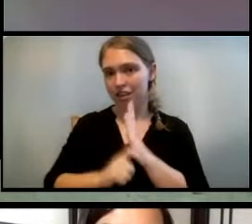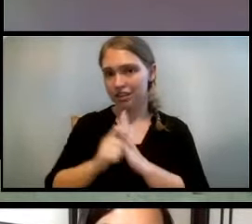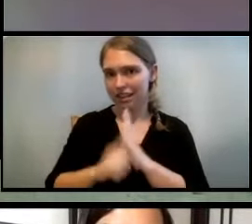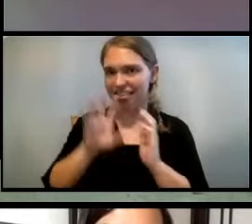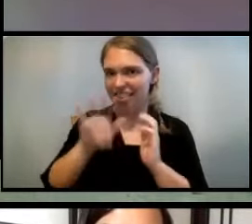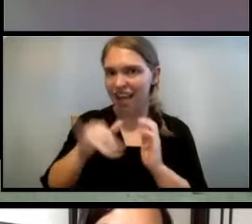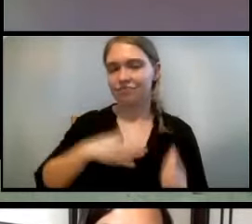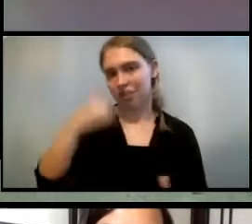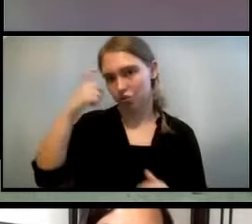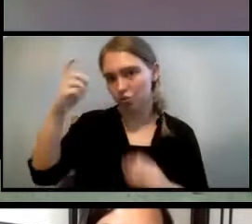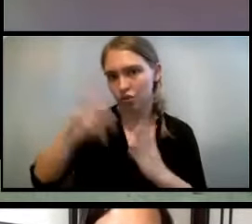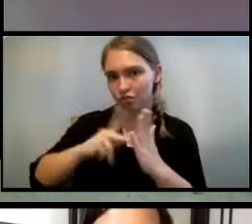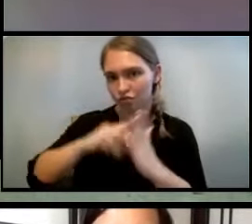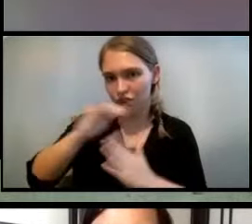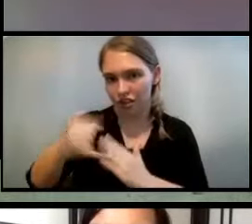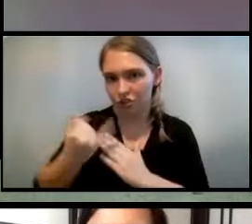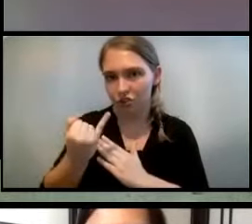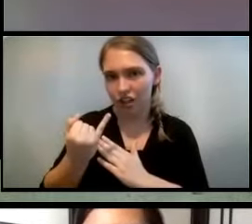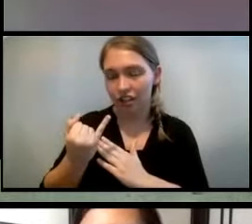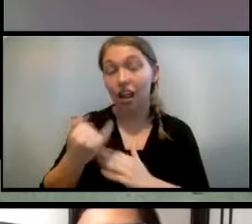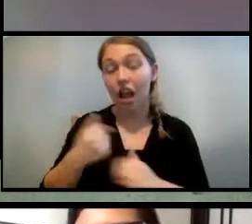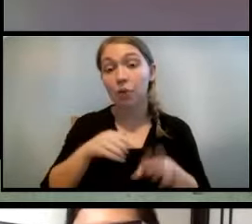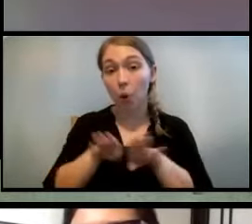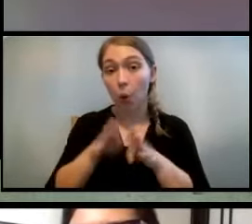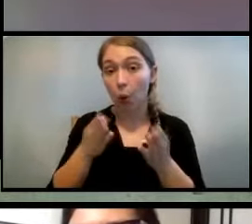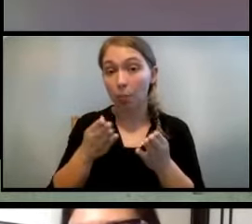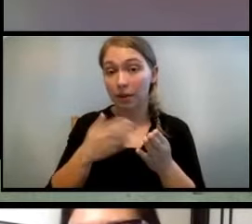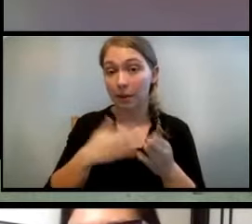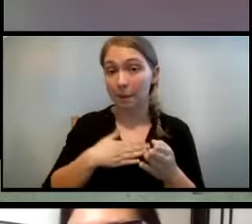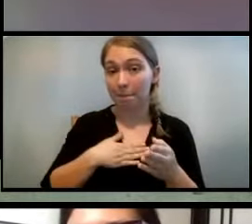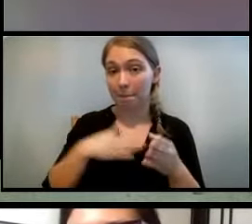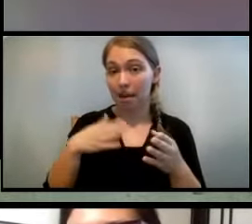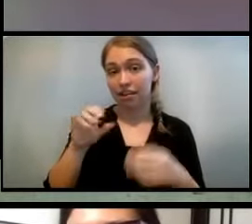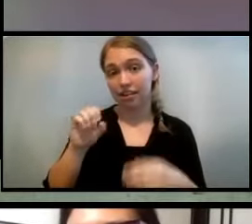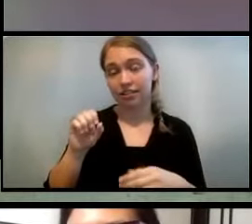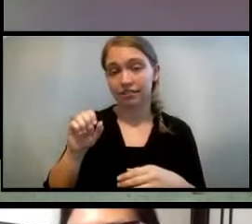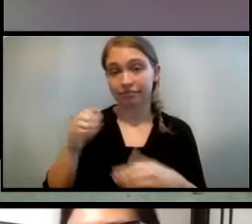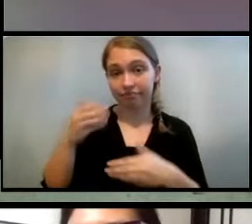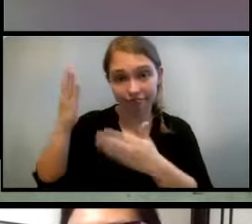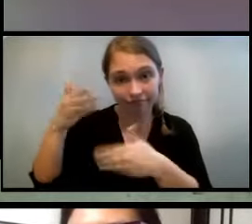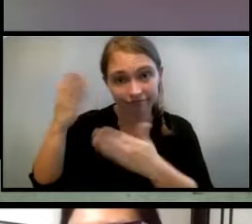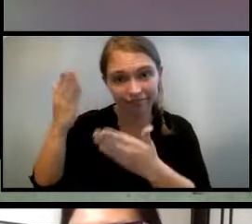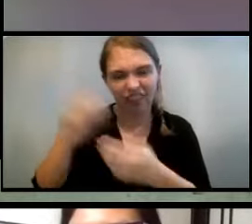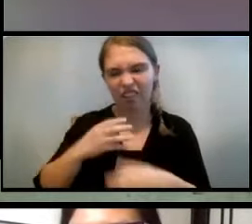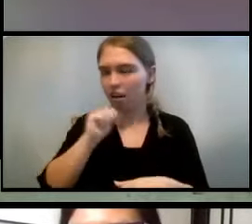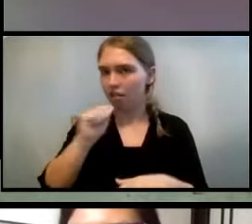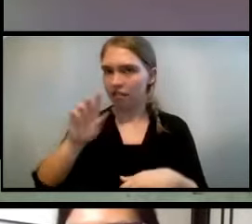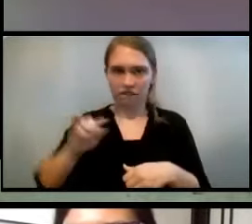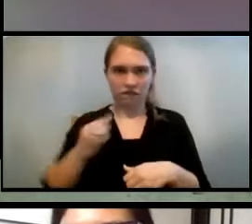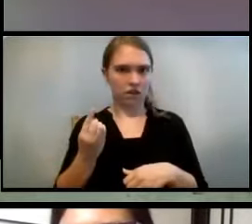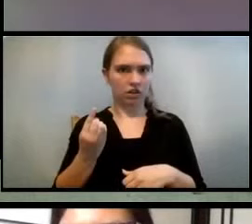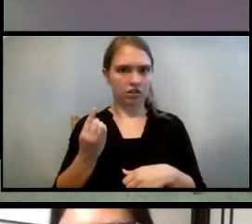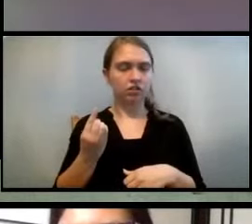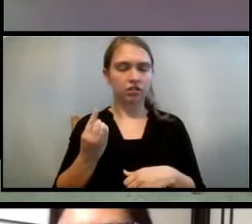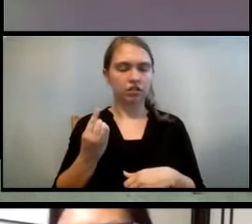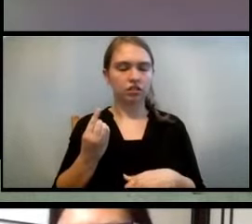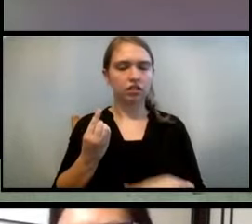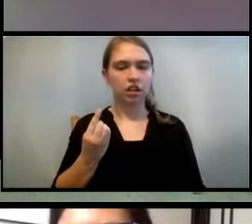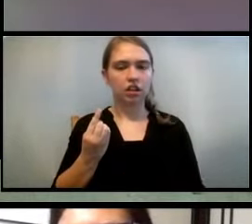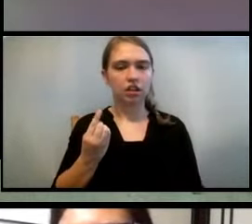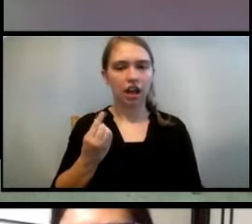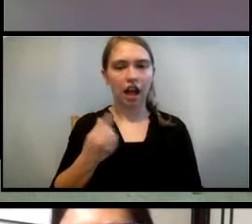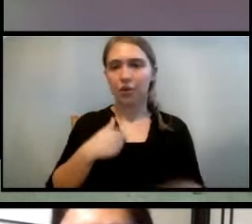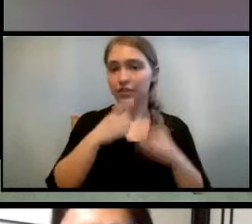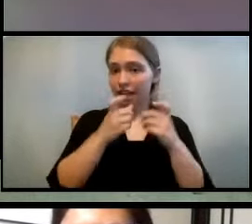know, I'm going to open a submissions for my first, well, it's not my first ever open submissions call because I did, you know, I was the